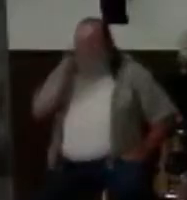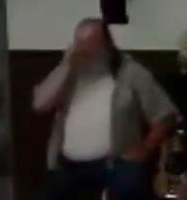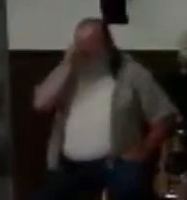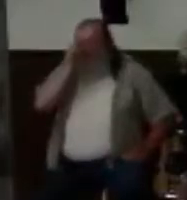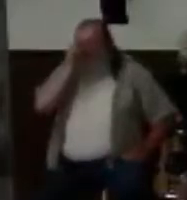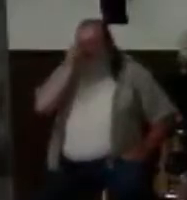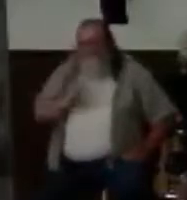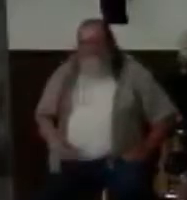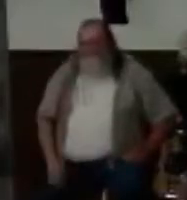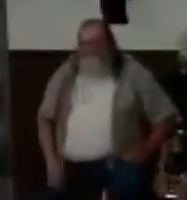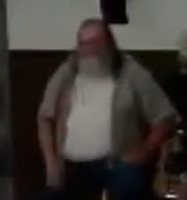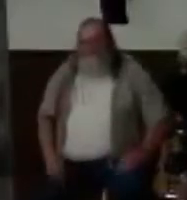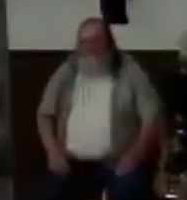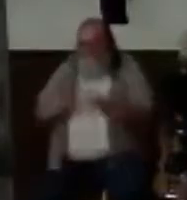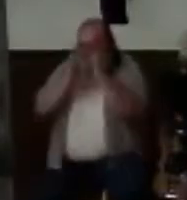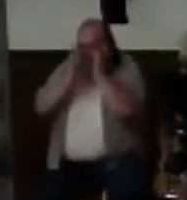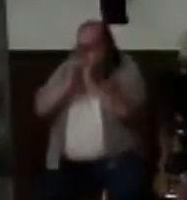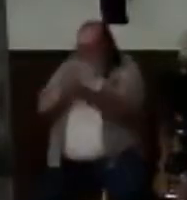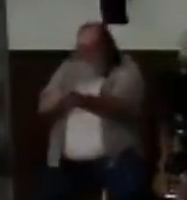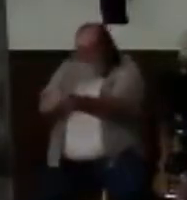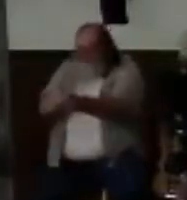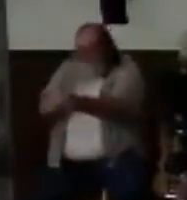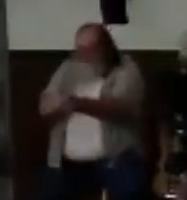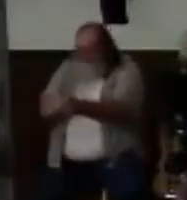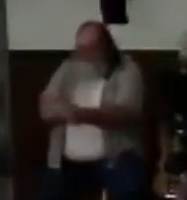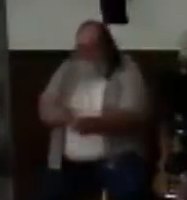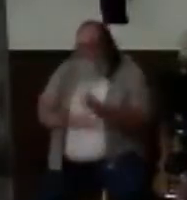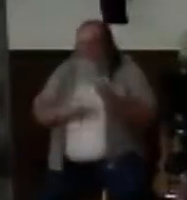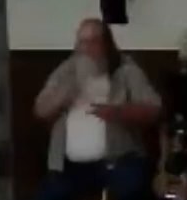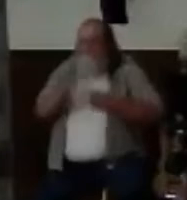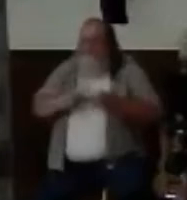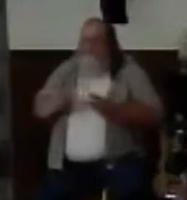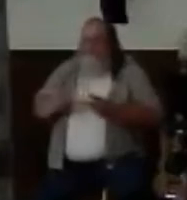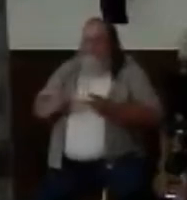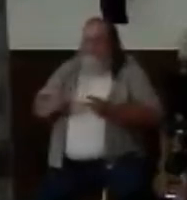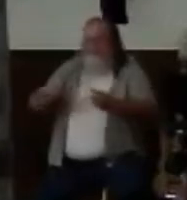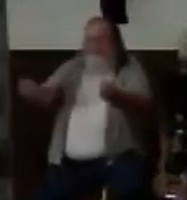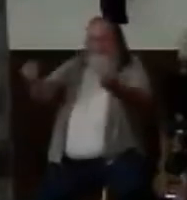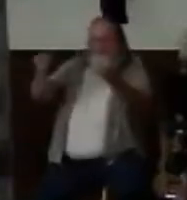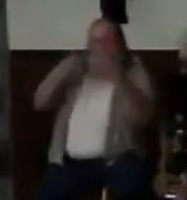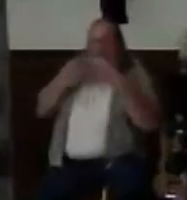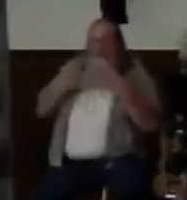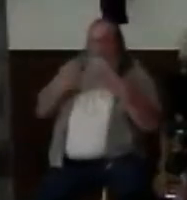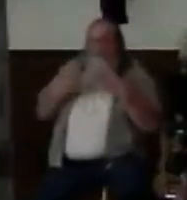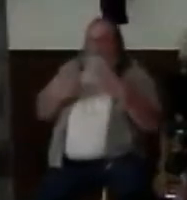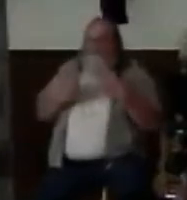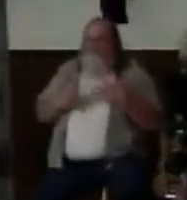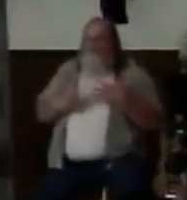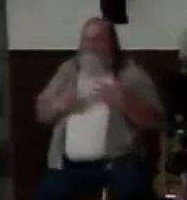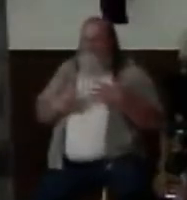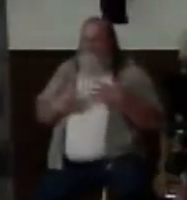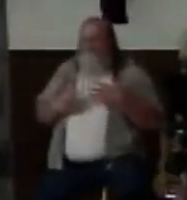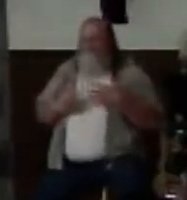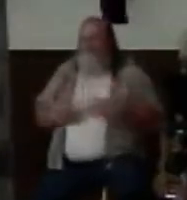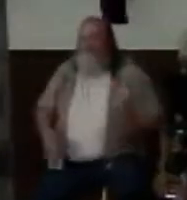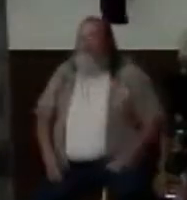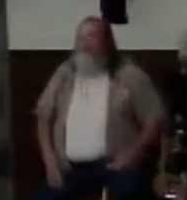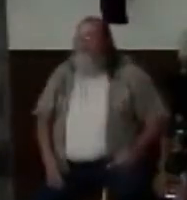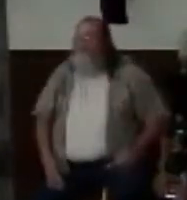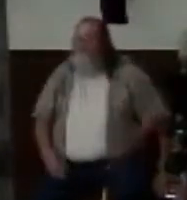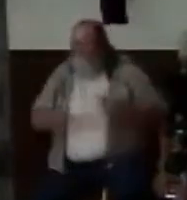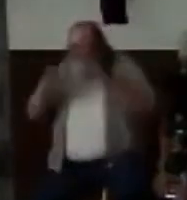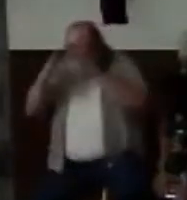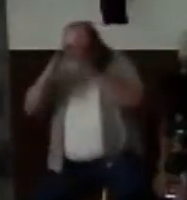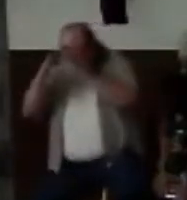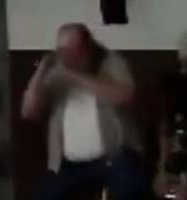of obedience, the people would come. The Festival of Shelters, the Festival of Tabernacles, the one that we're going to